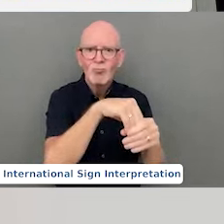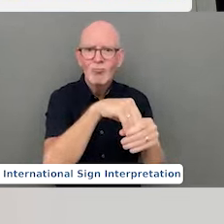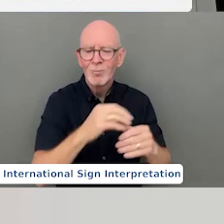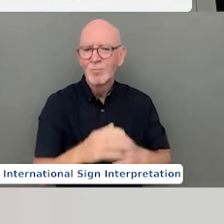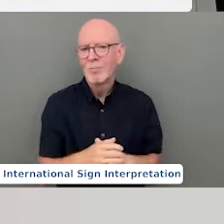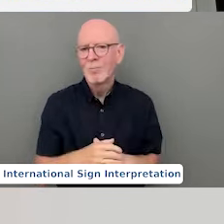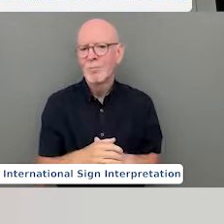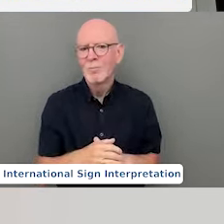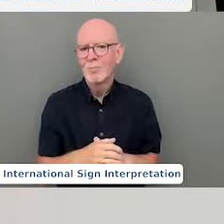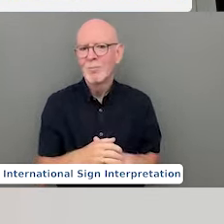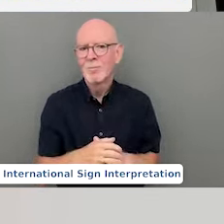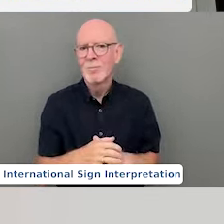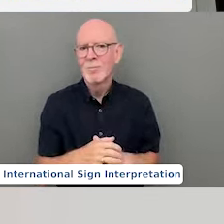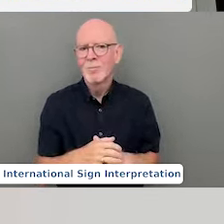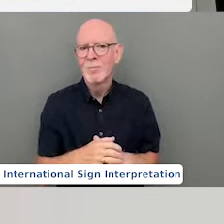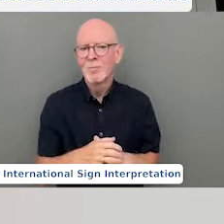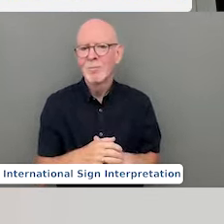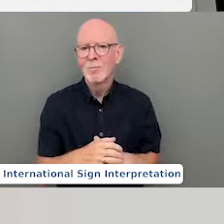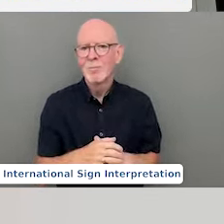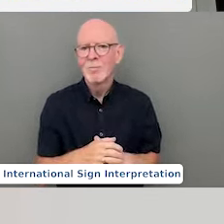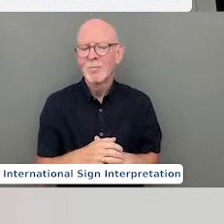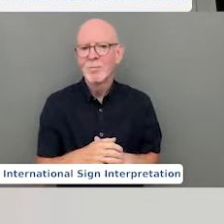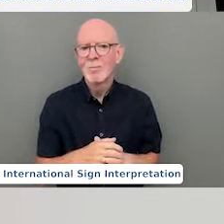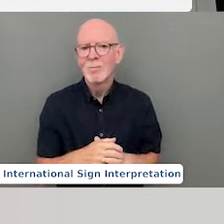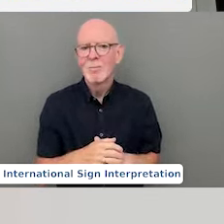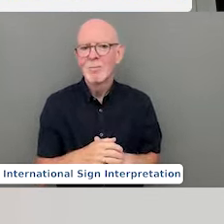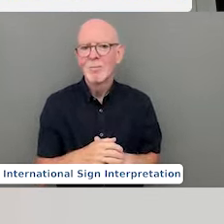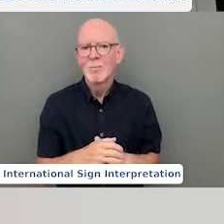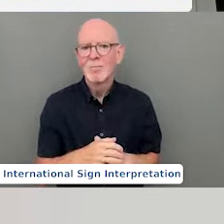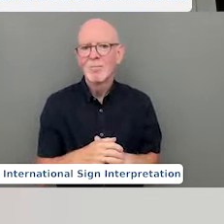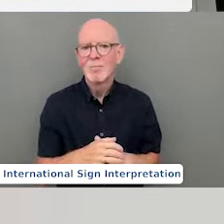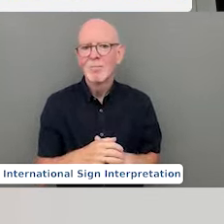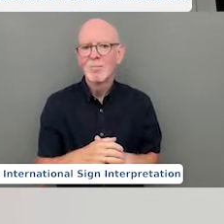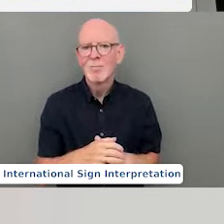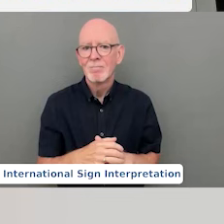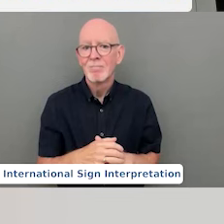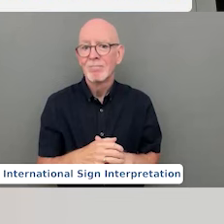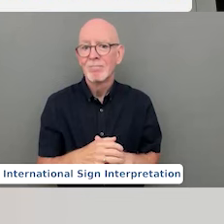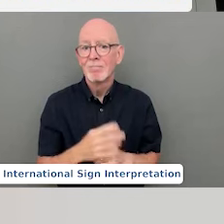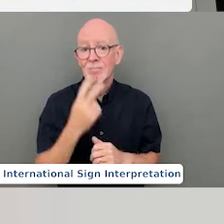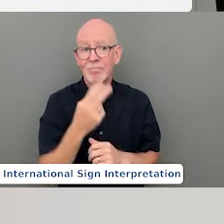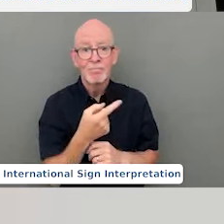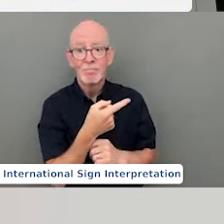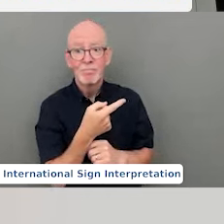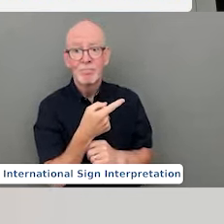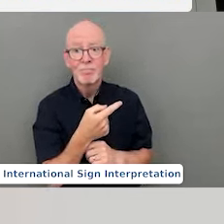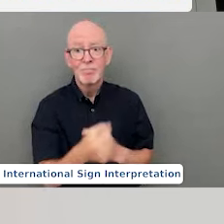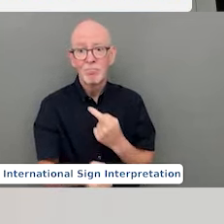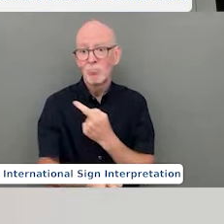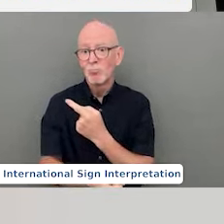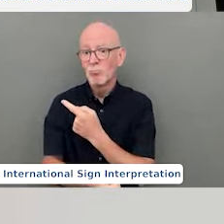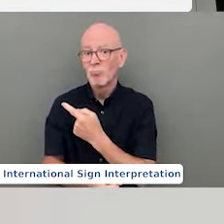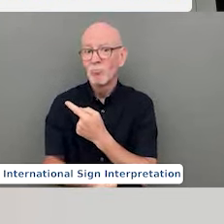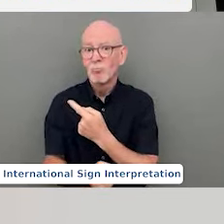to have an equal access to the services and facilities in the society and to have a